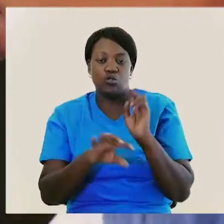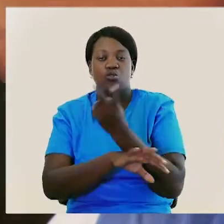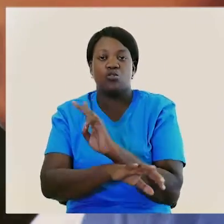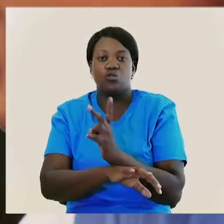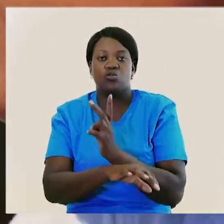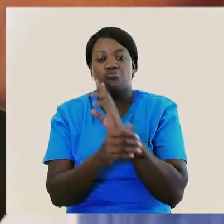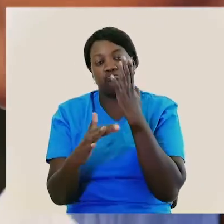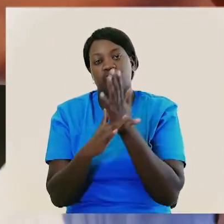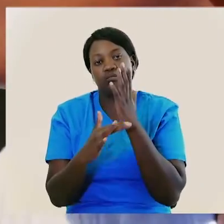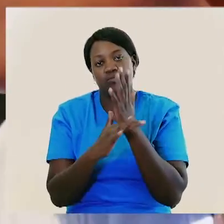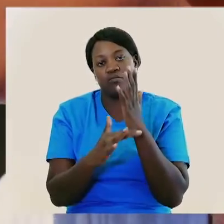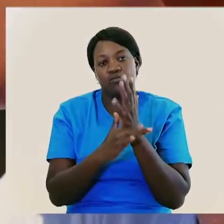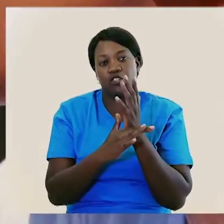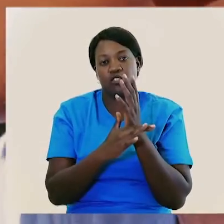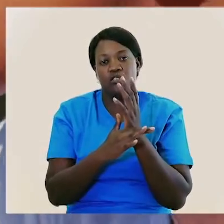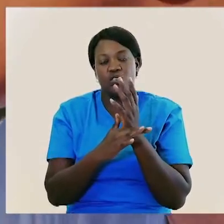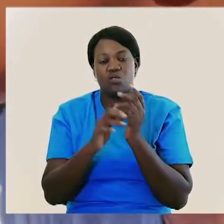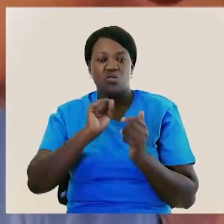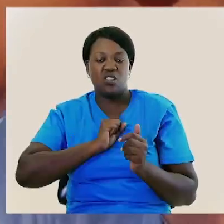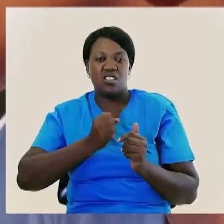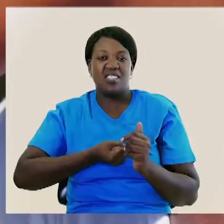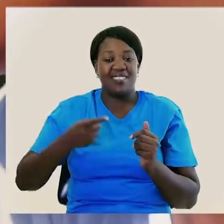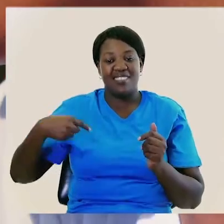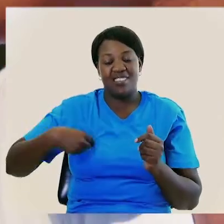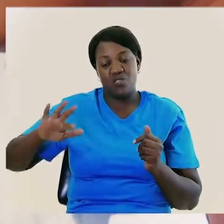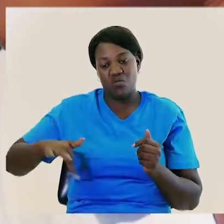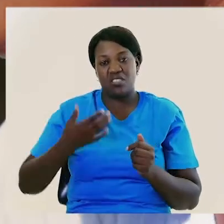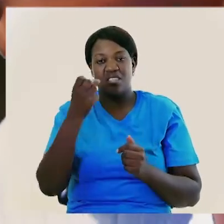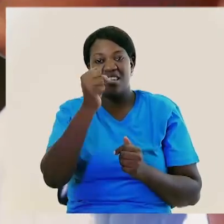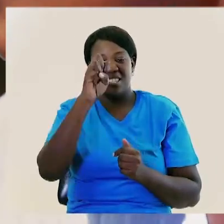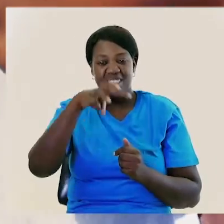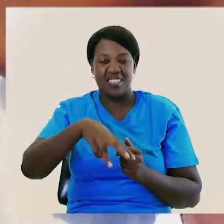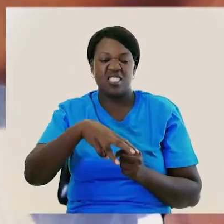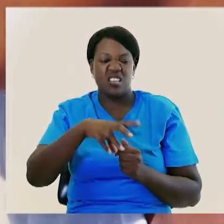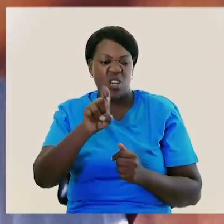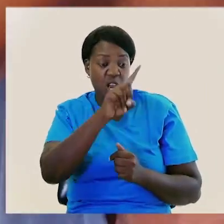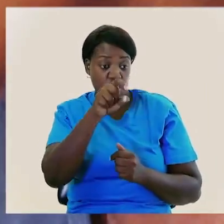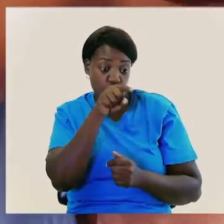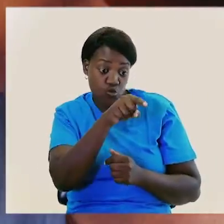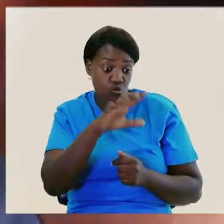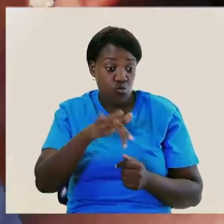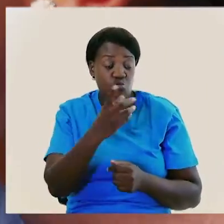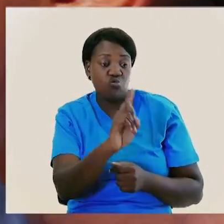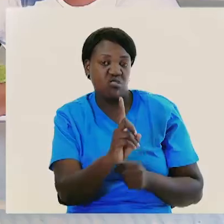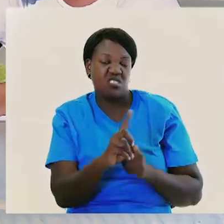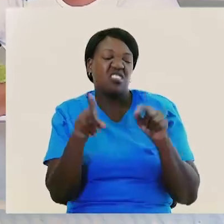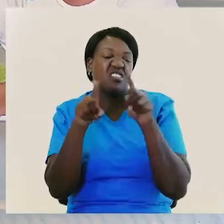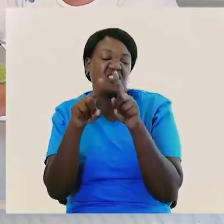And you know, their son wanted an S3 and they asked me what I want. I told them I want an S3 and yeah, that's how I got